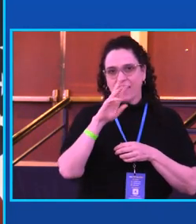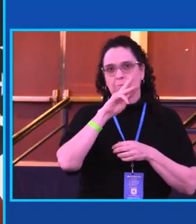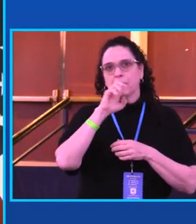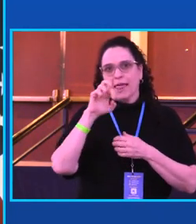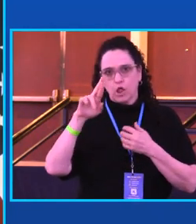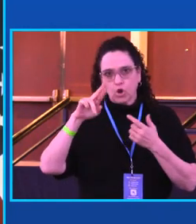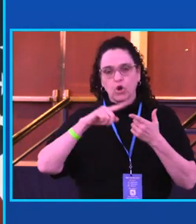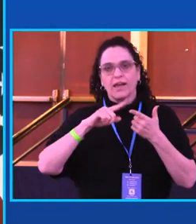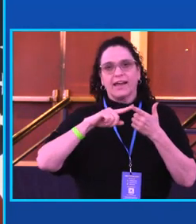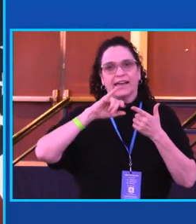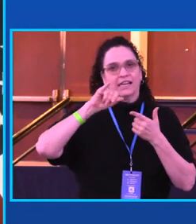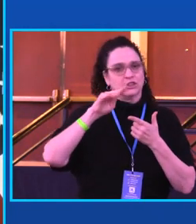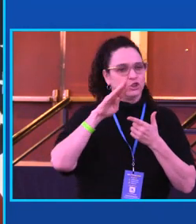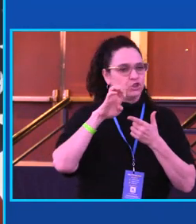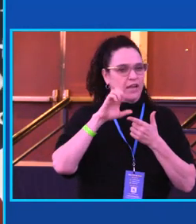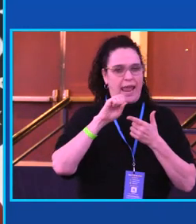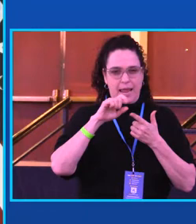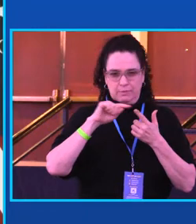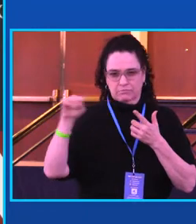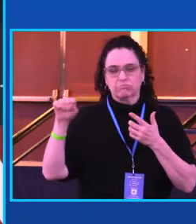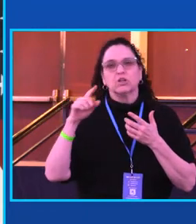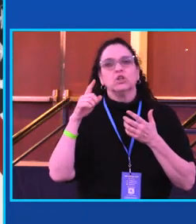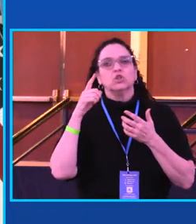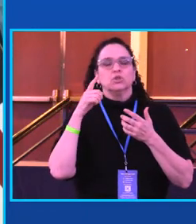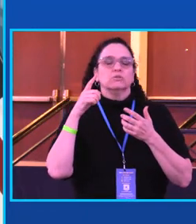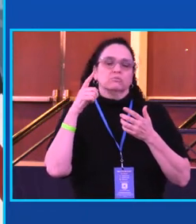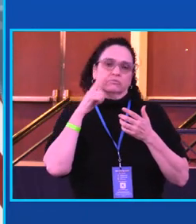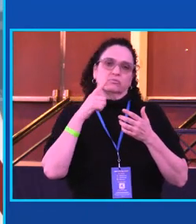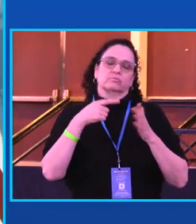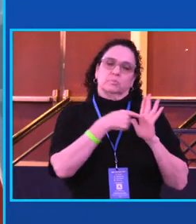Bylaws Committee. Jim and Lorraine.